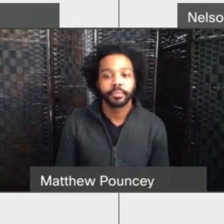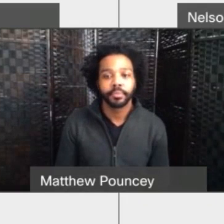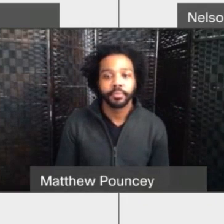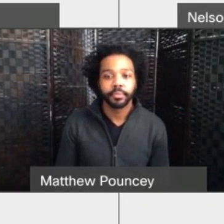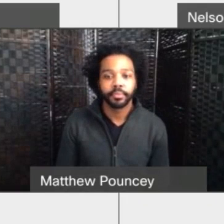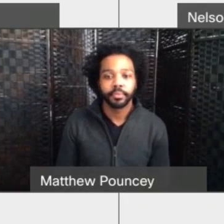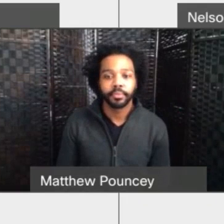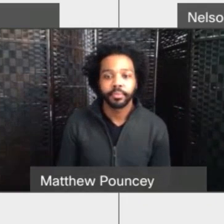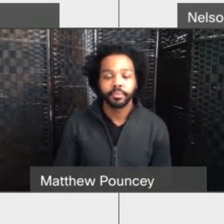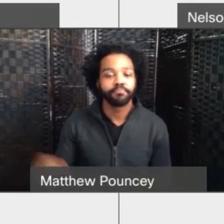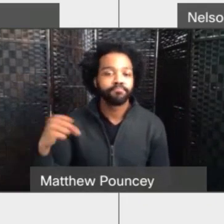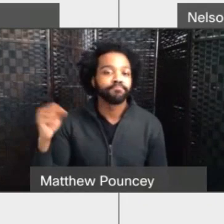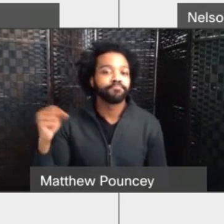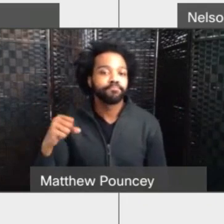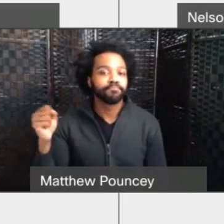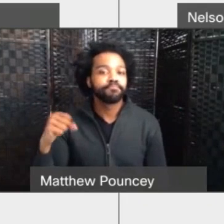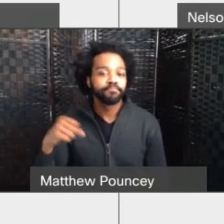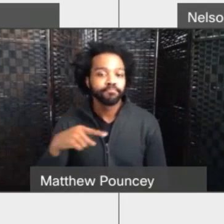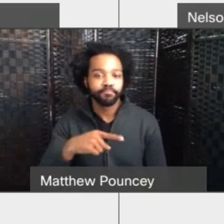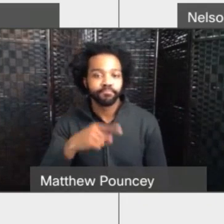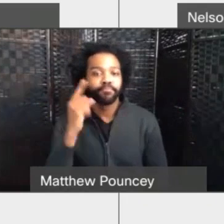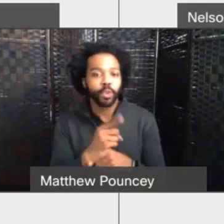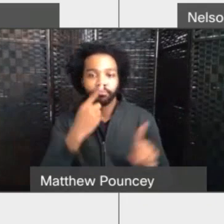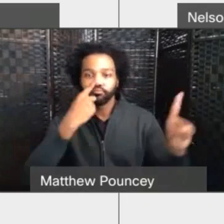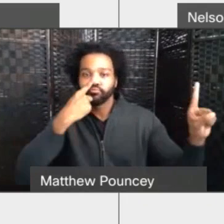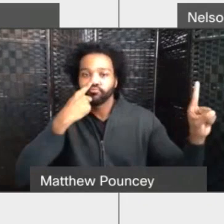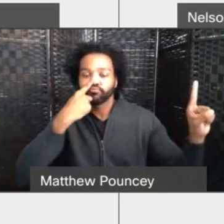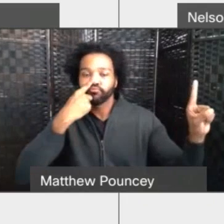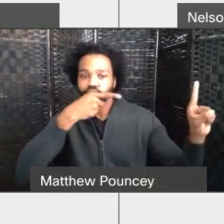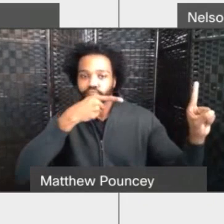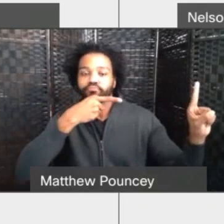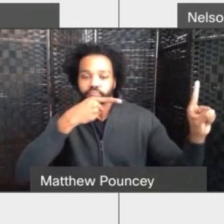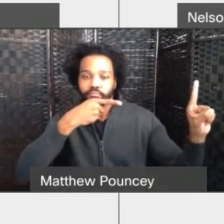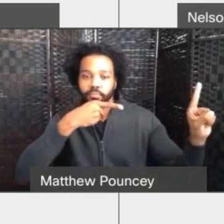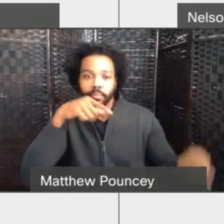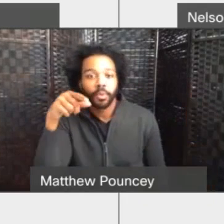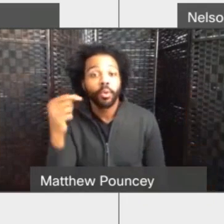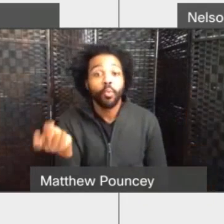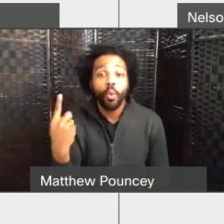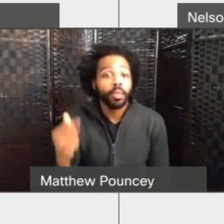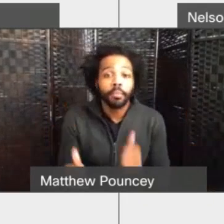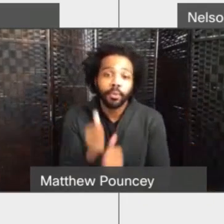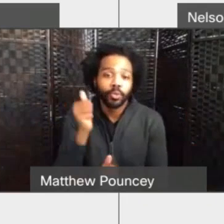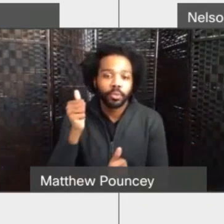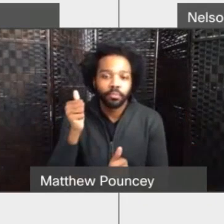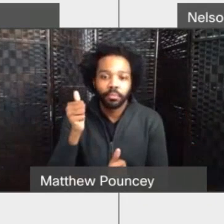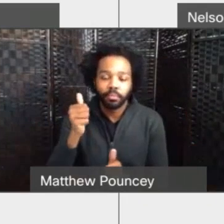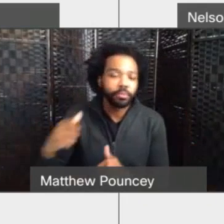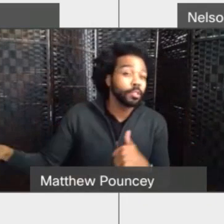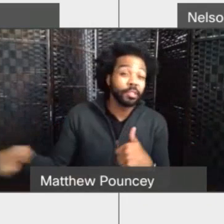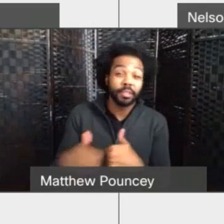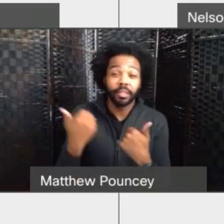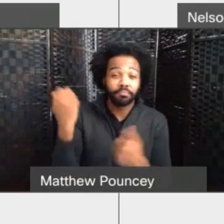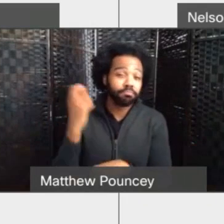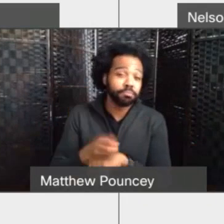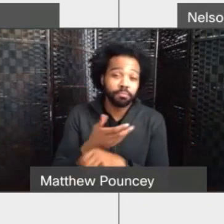Yeah, I think you really hit it on the head because, as I said, you know, one of the most challenging things to do is to